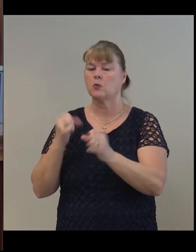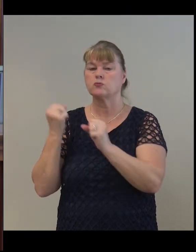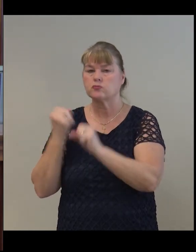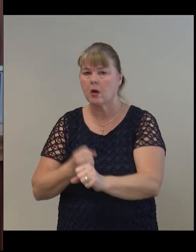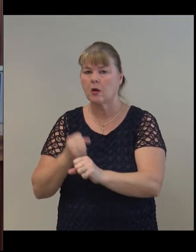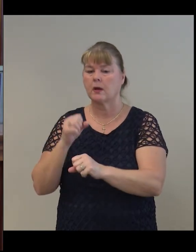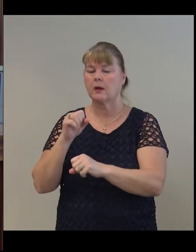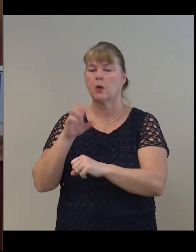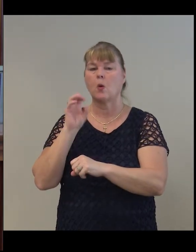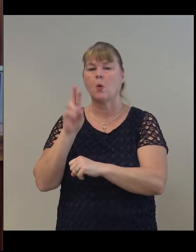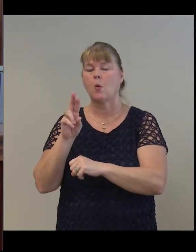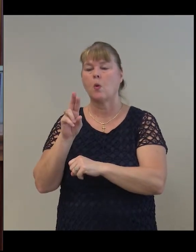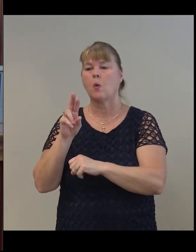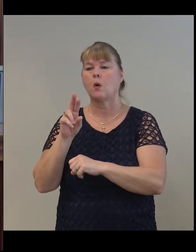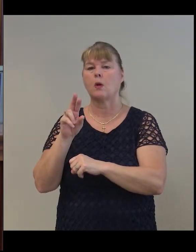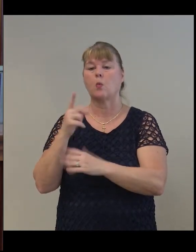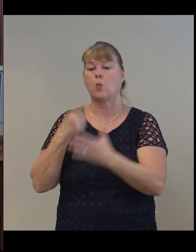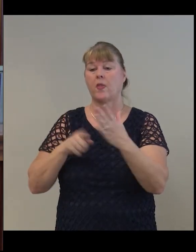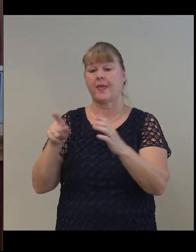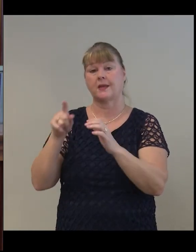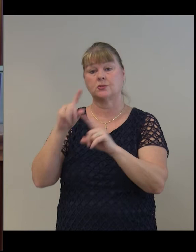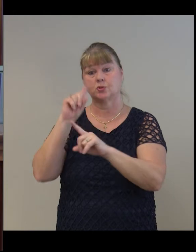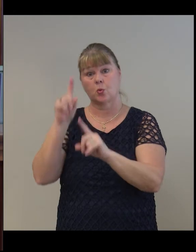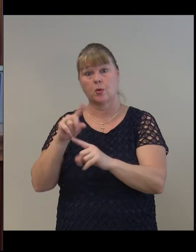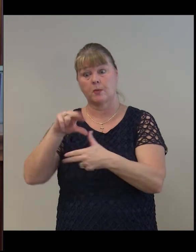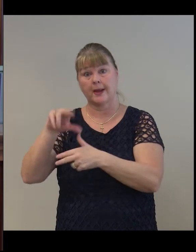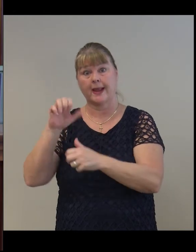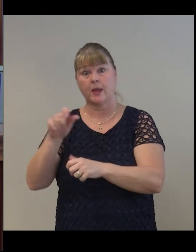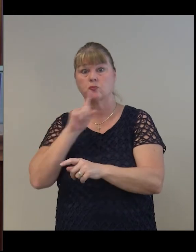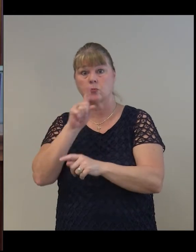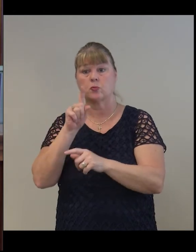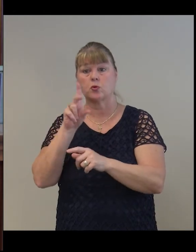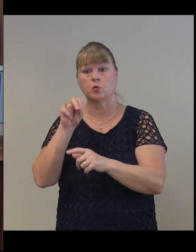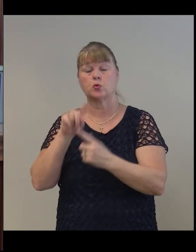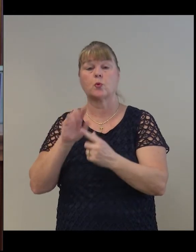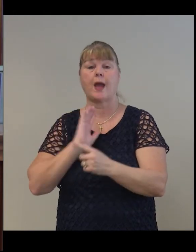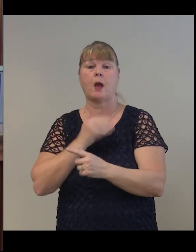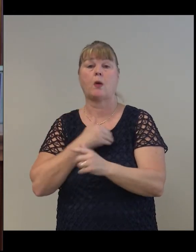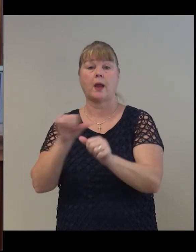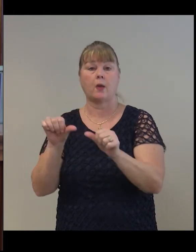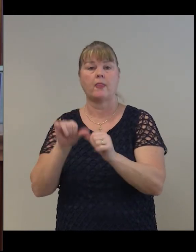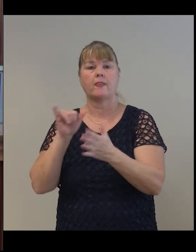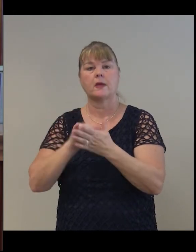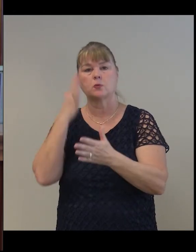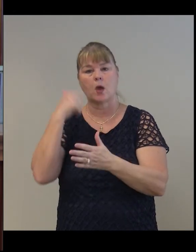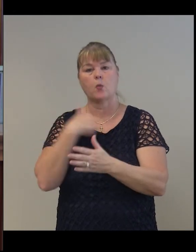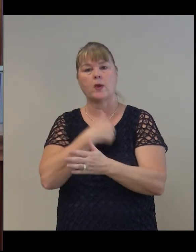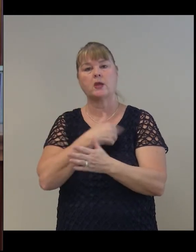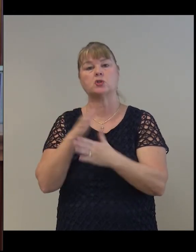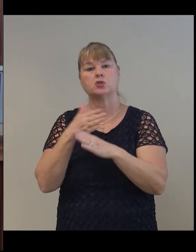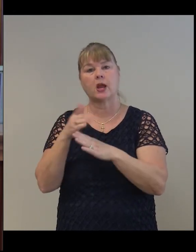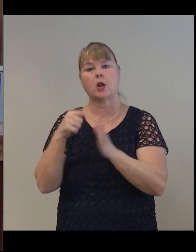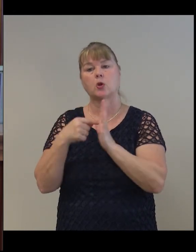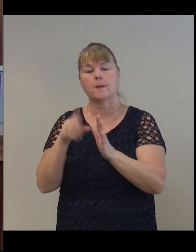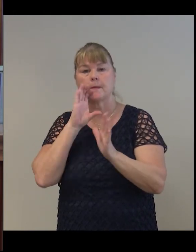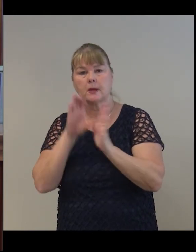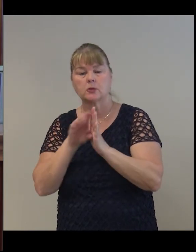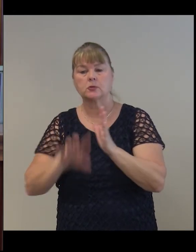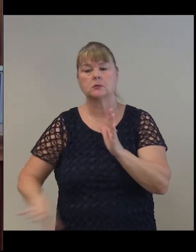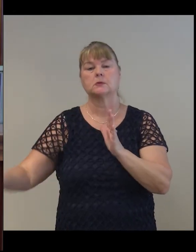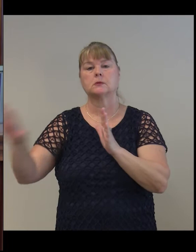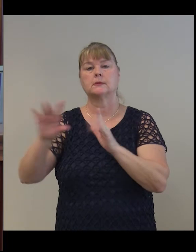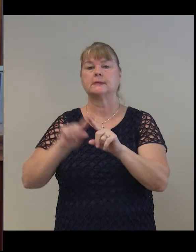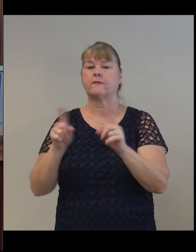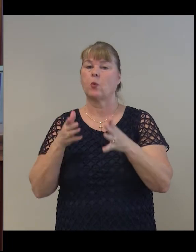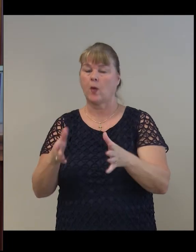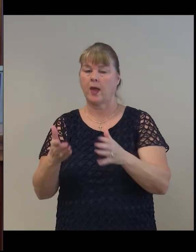or the intensity or what this storm could actually do to our area, which is why we share this graphic, but we